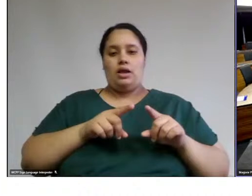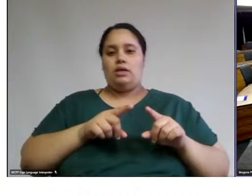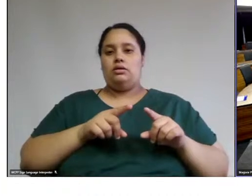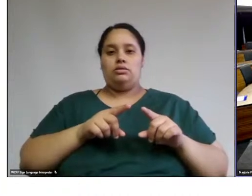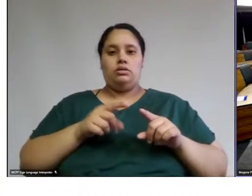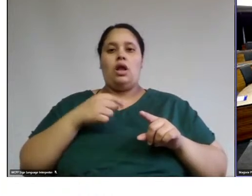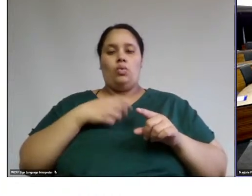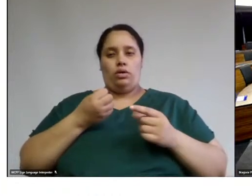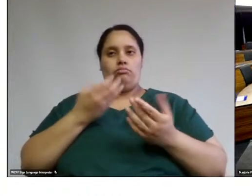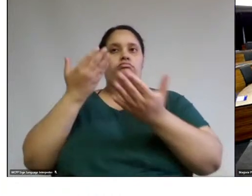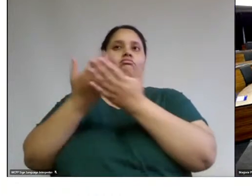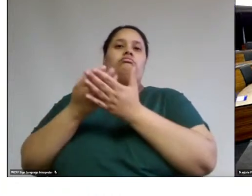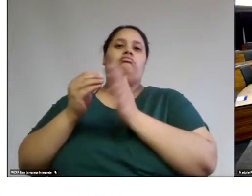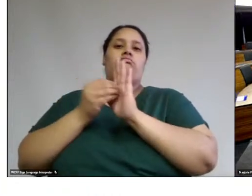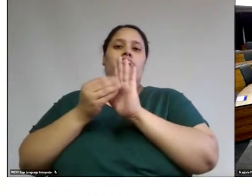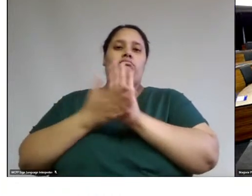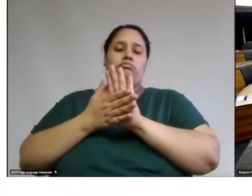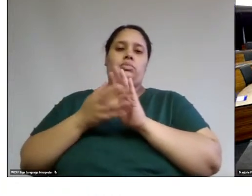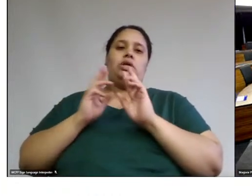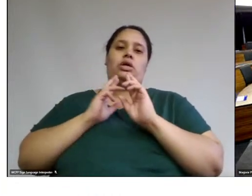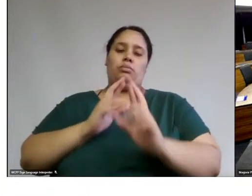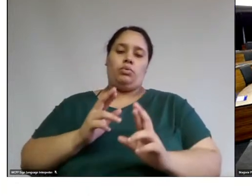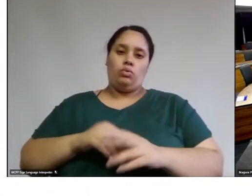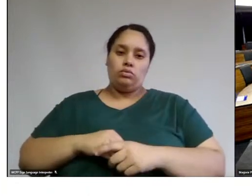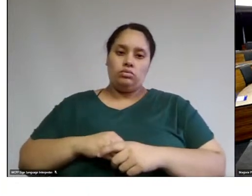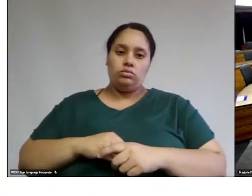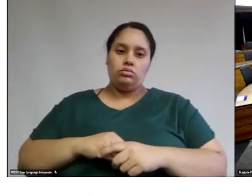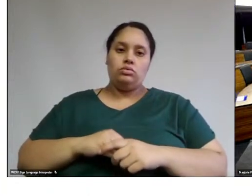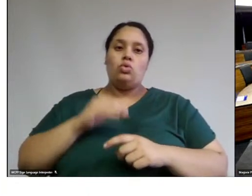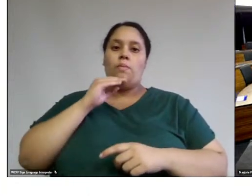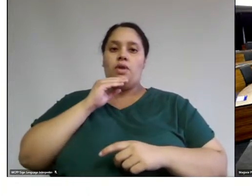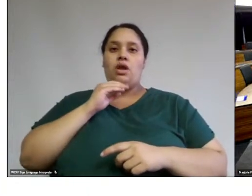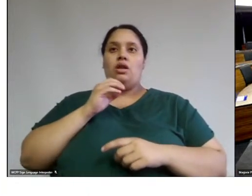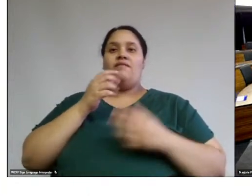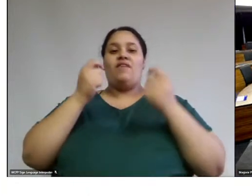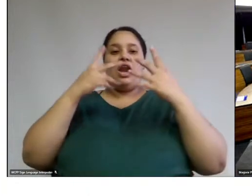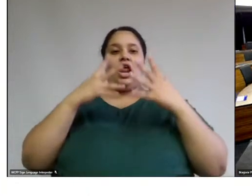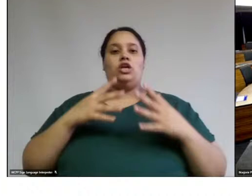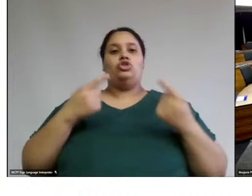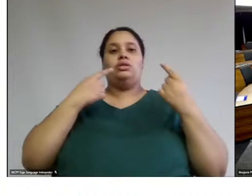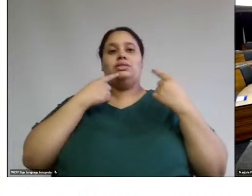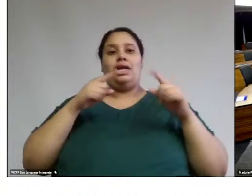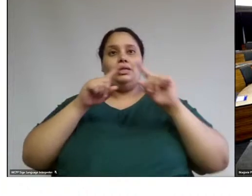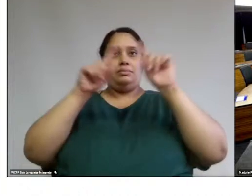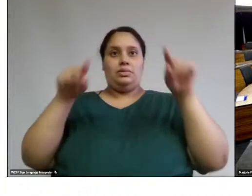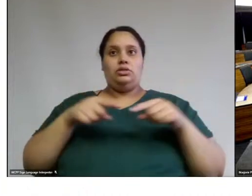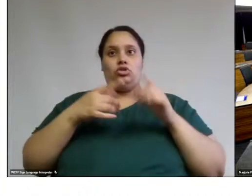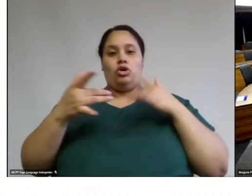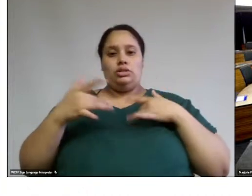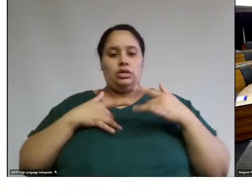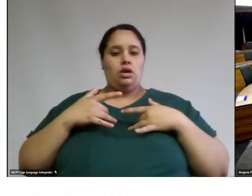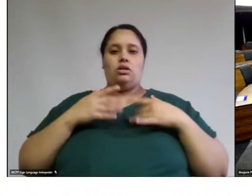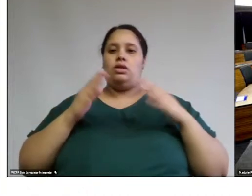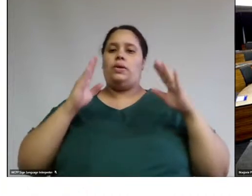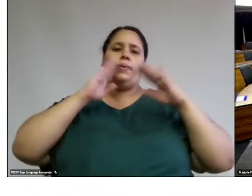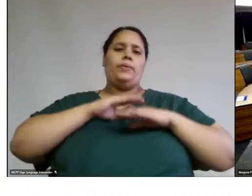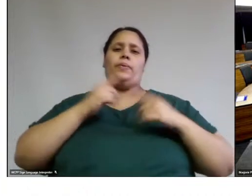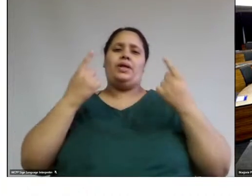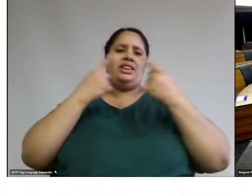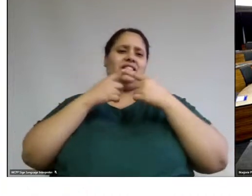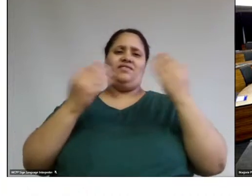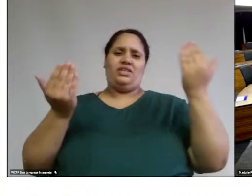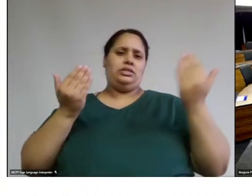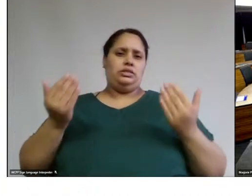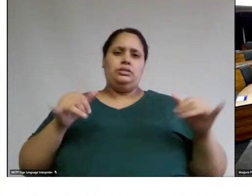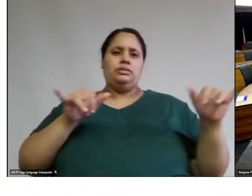we raised those in the audit report. So technically, as far as the financial statement is concerned, definitely no differentiation between the